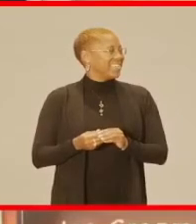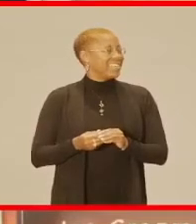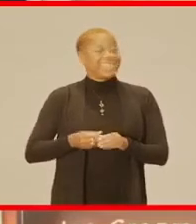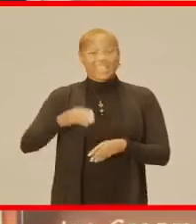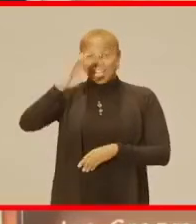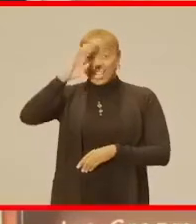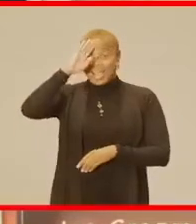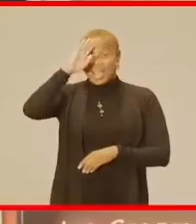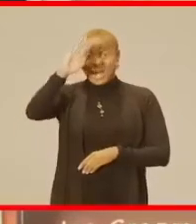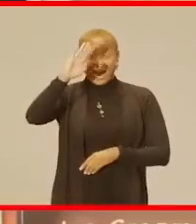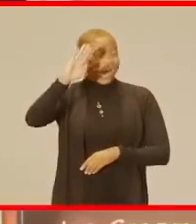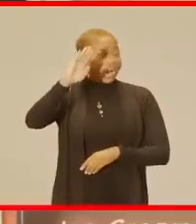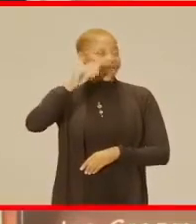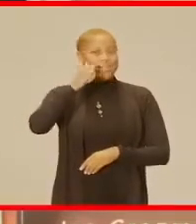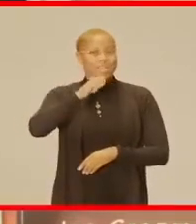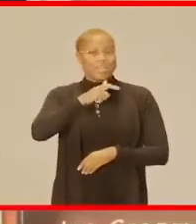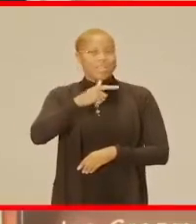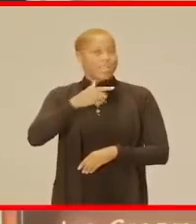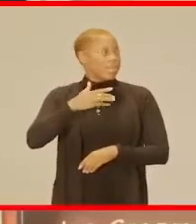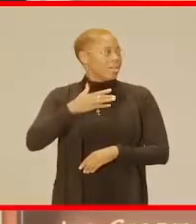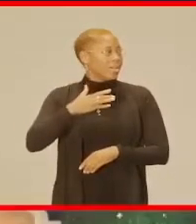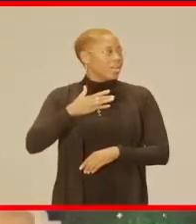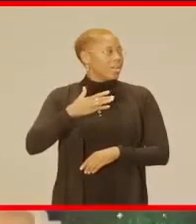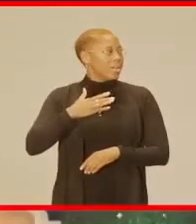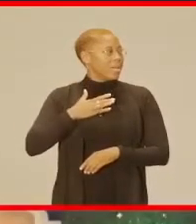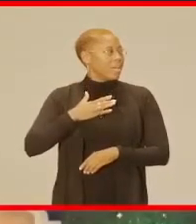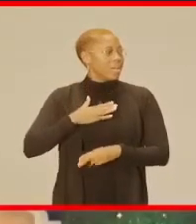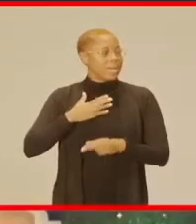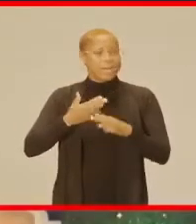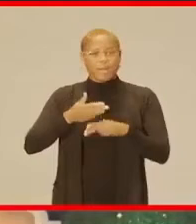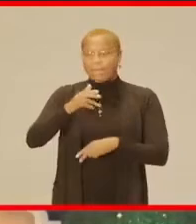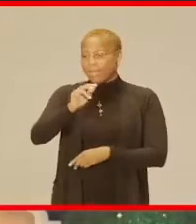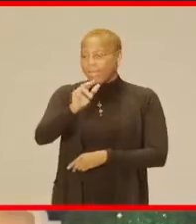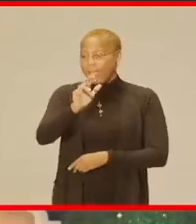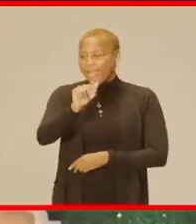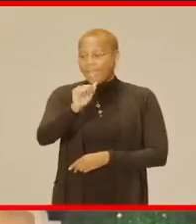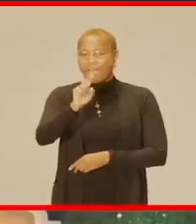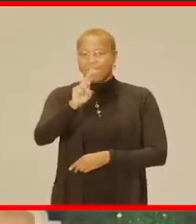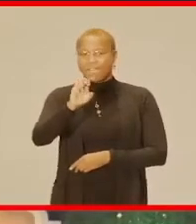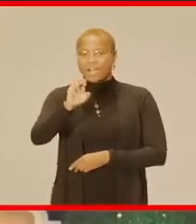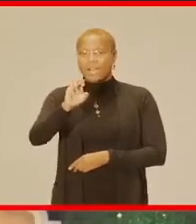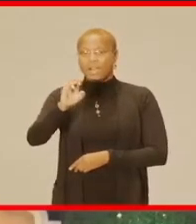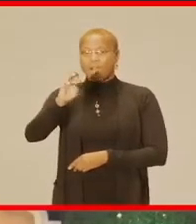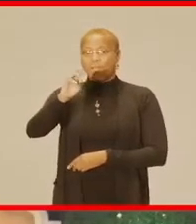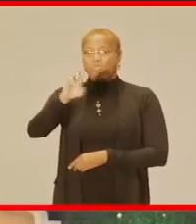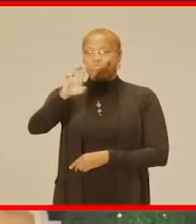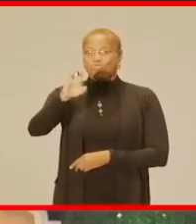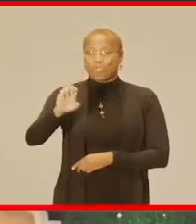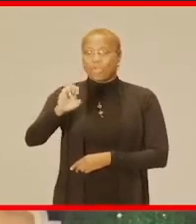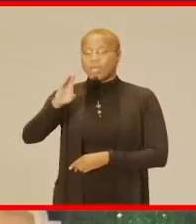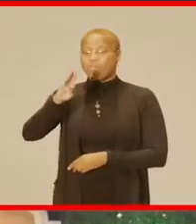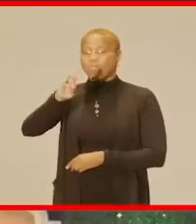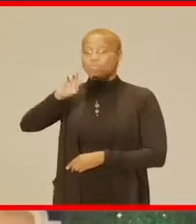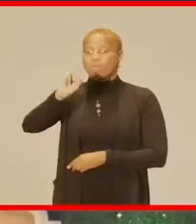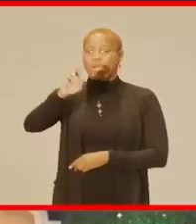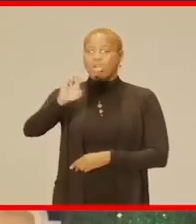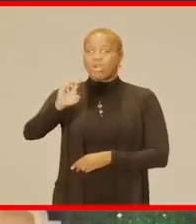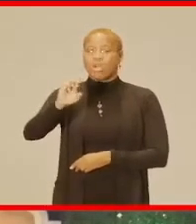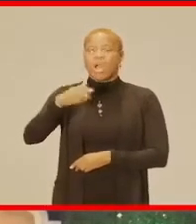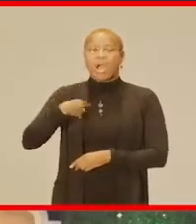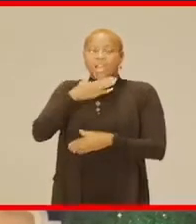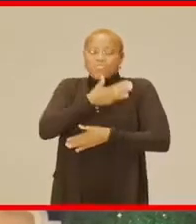Hi, I'm Faith Marie Boyer. I just like Naruto because it's my